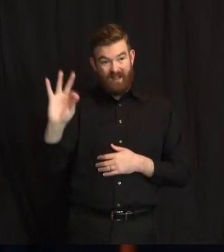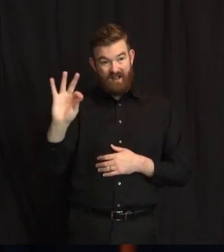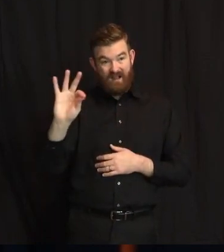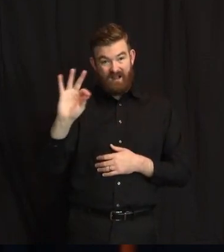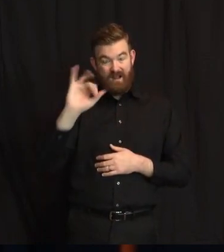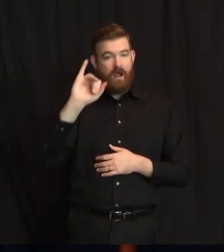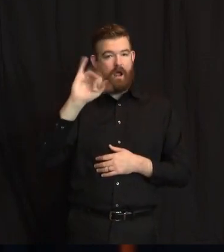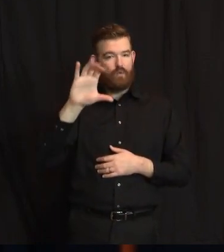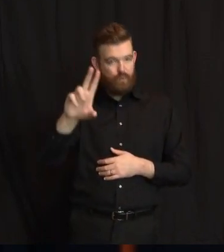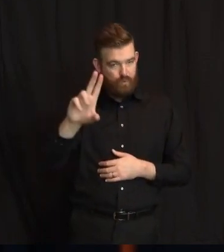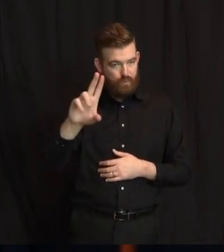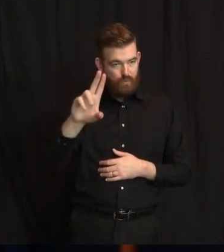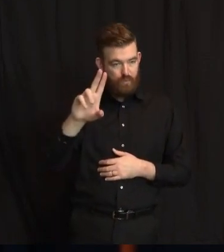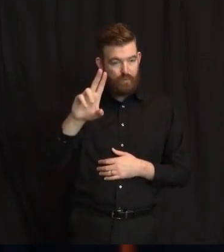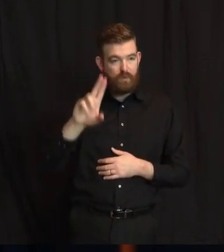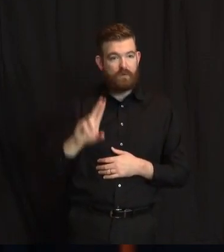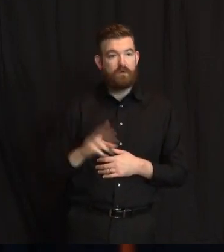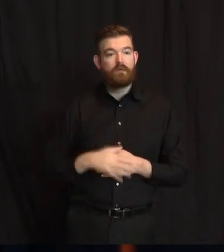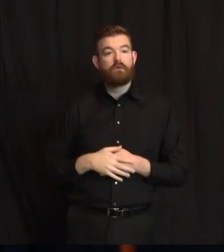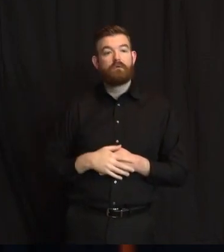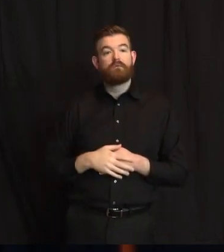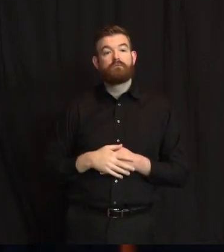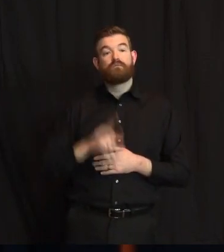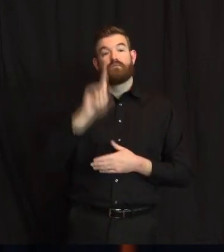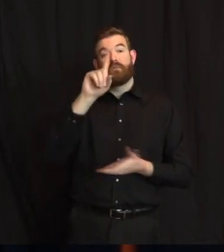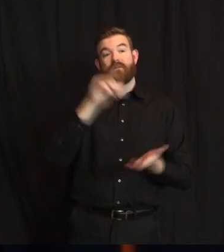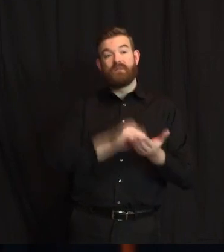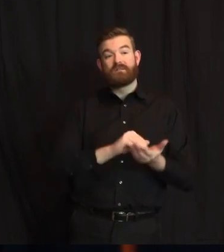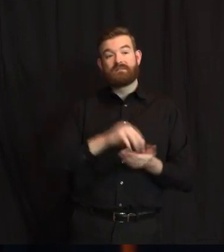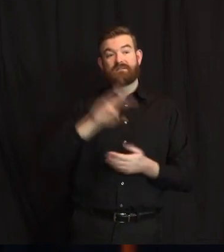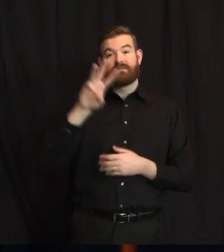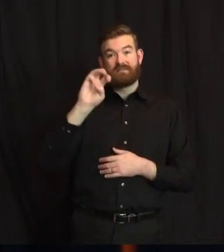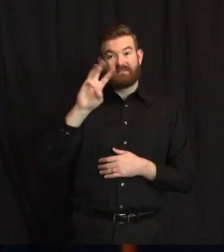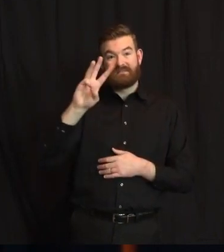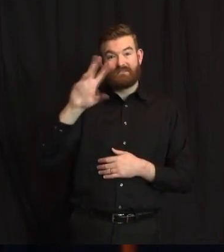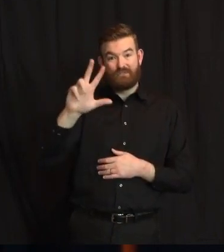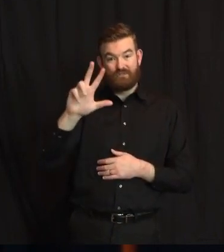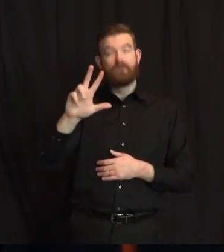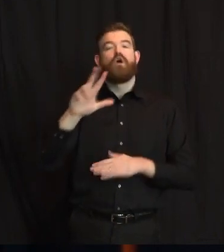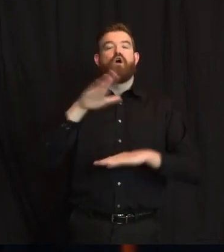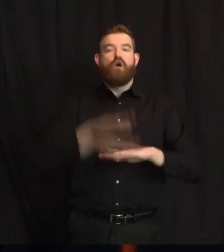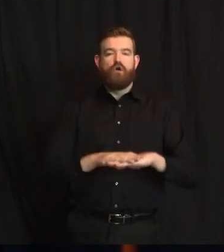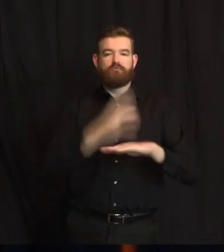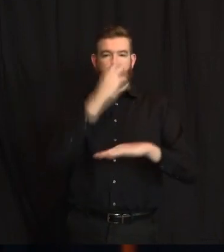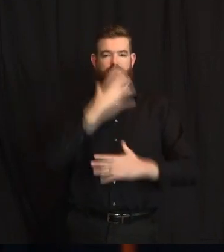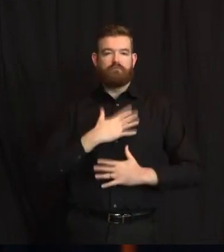1,663 are currently on ventilators. And today we are reporting